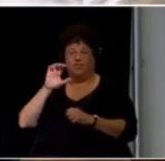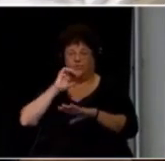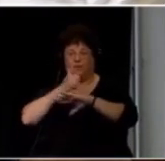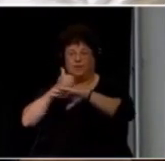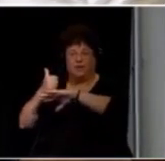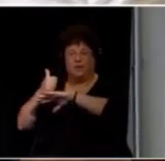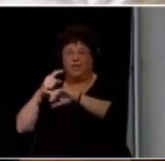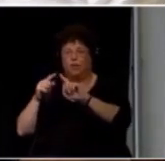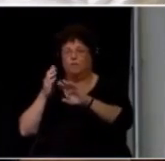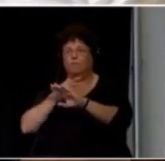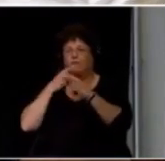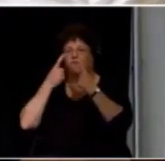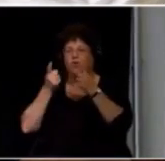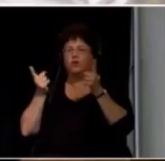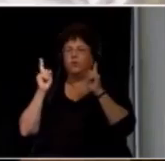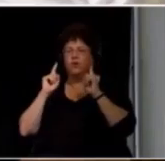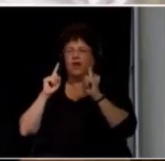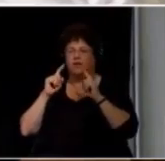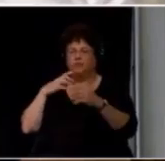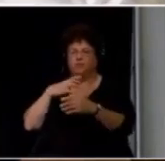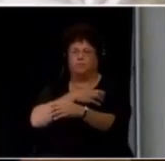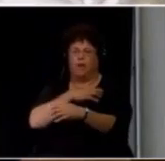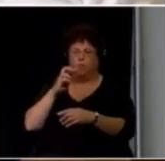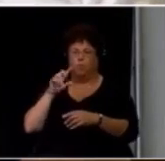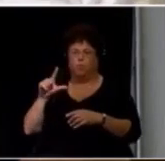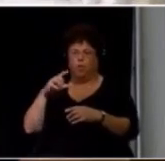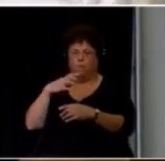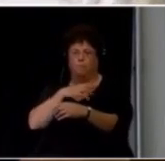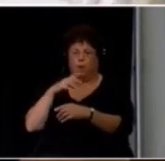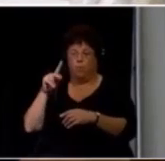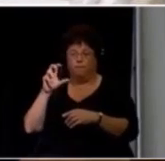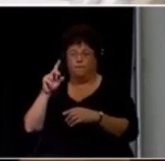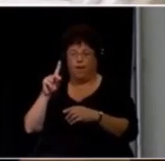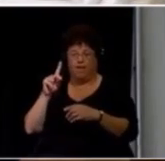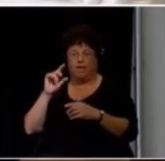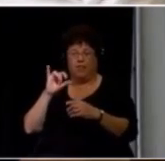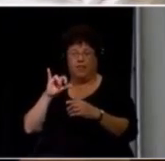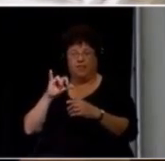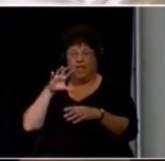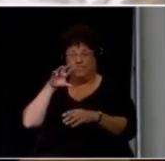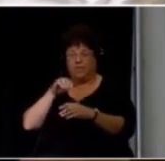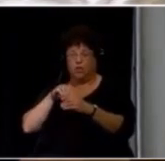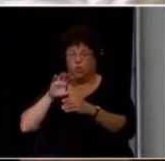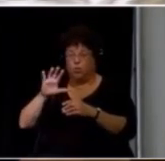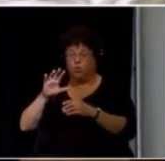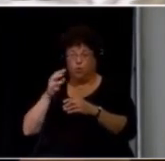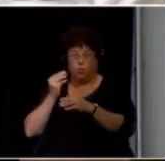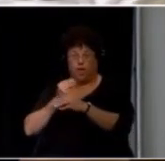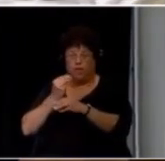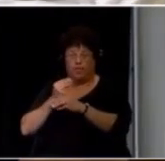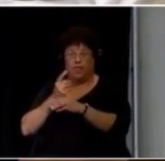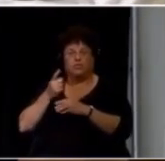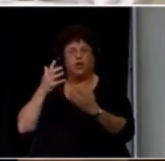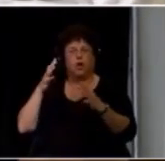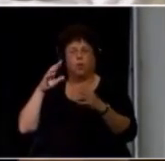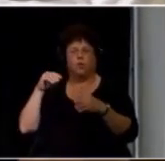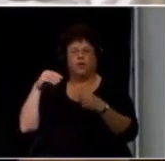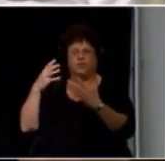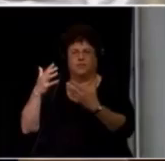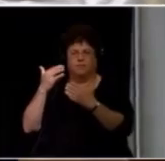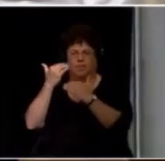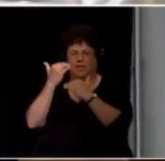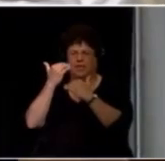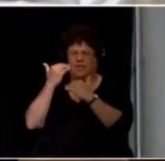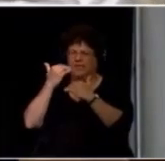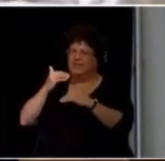that was before you announced the Powerwall and Powerpack. Is that included in your calculation? Because you're already supply constraint